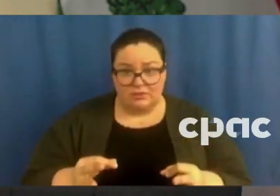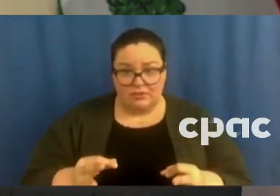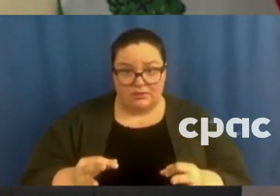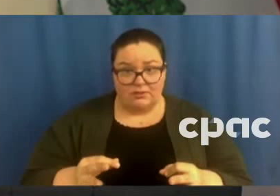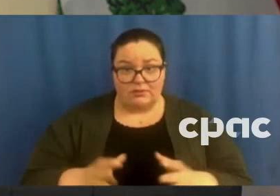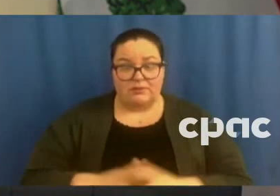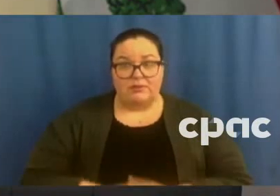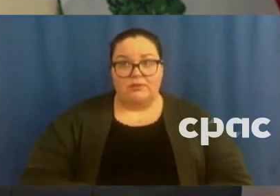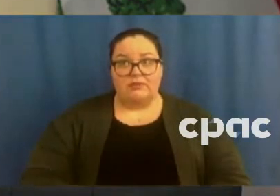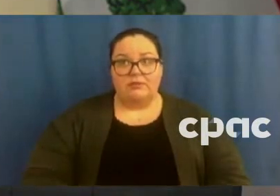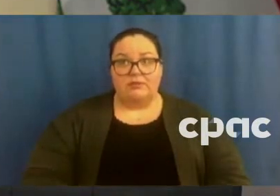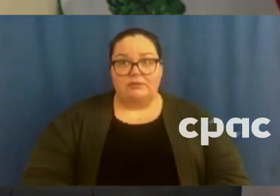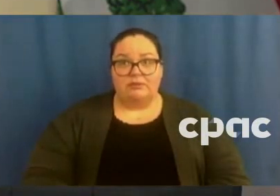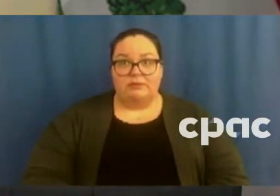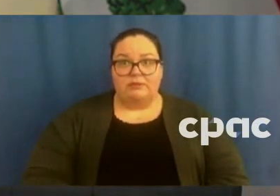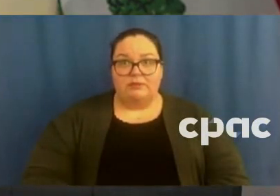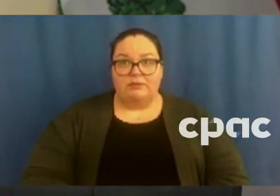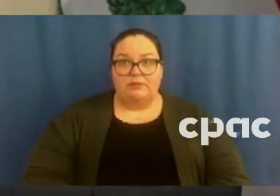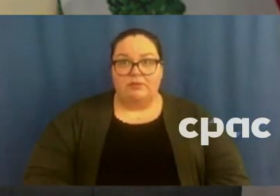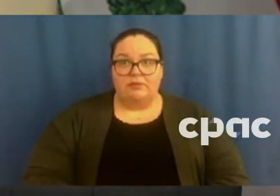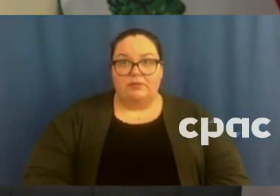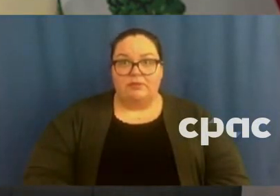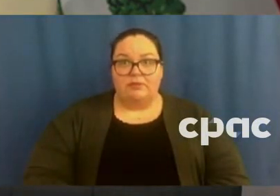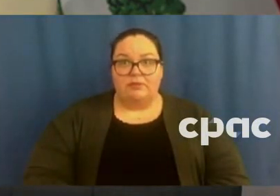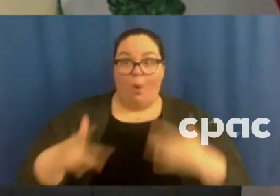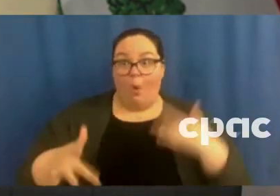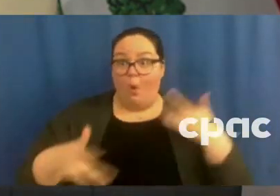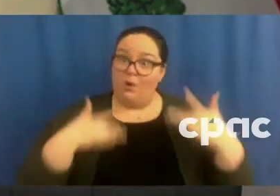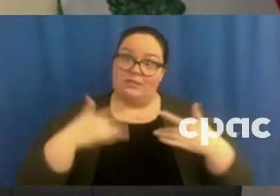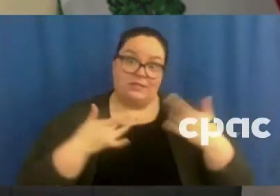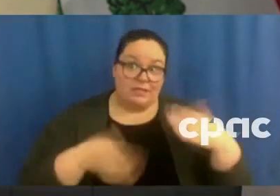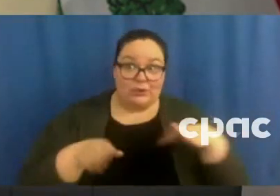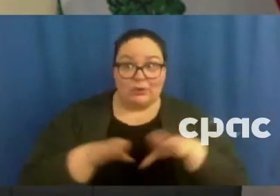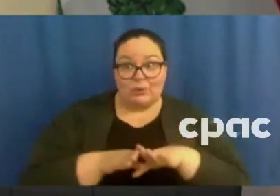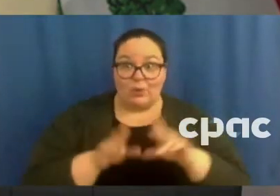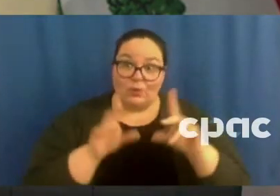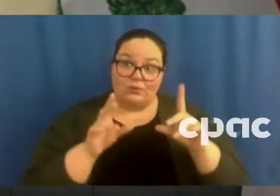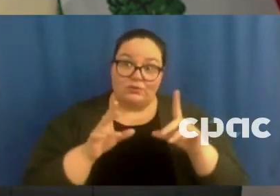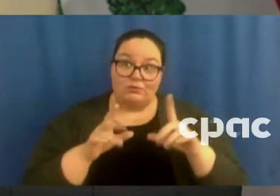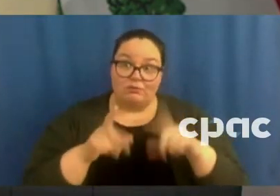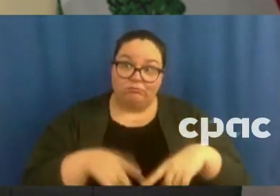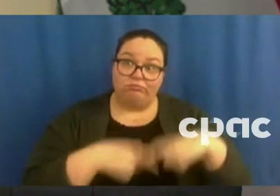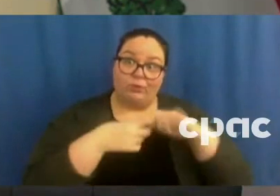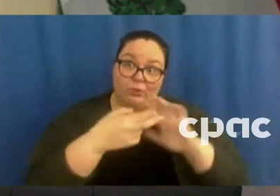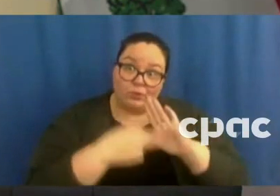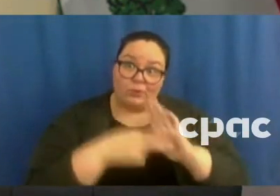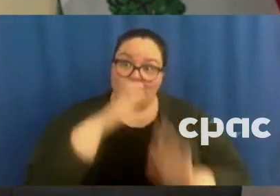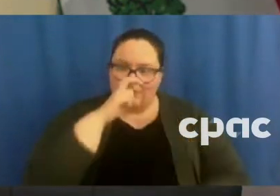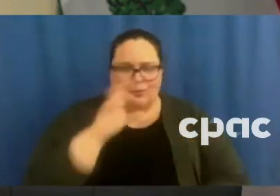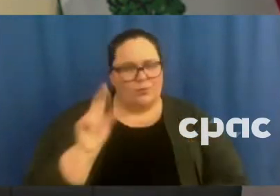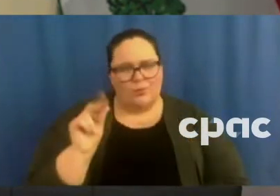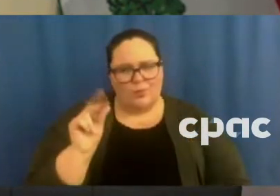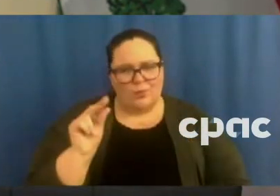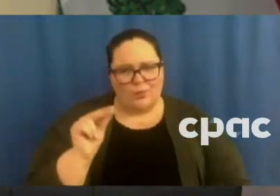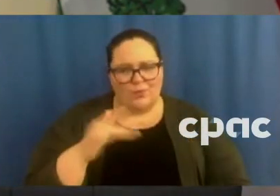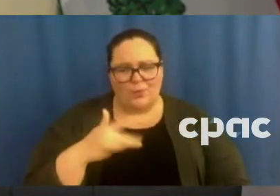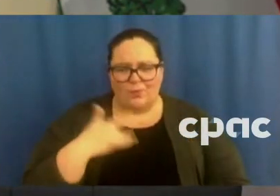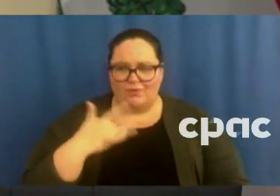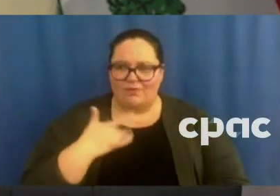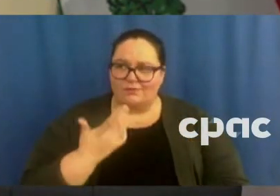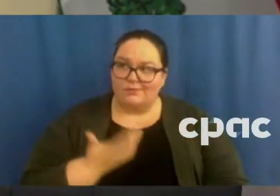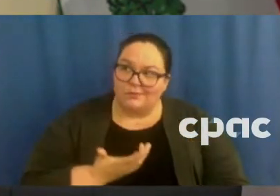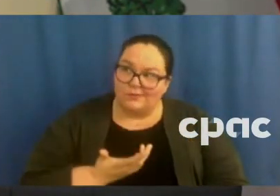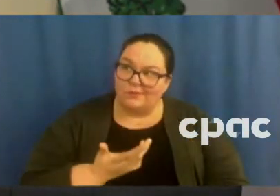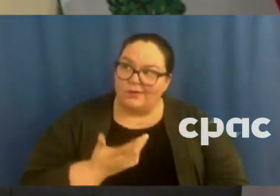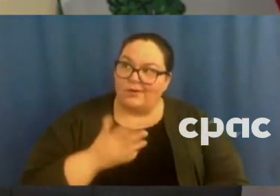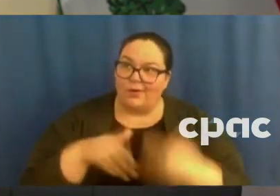that we ever look forward to. I think it's discouraging from the perspective for all islanders